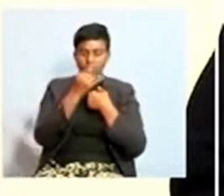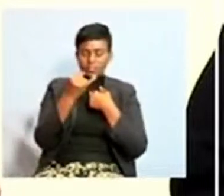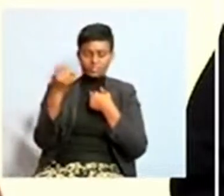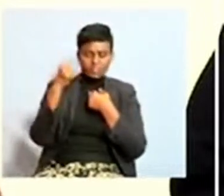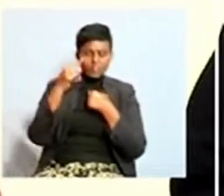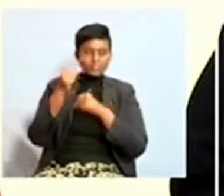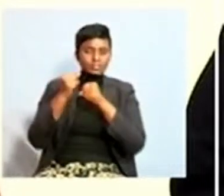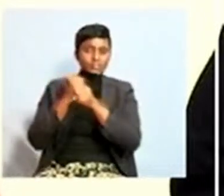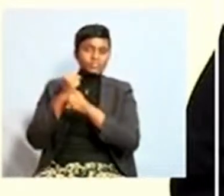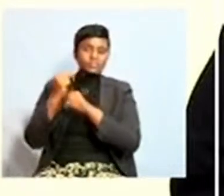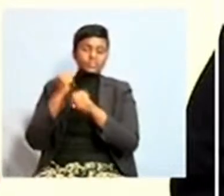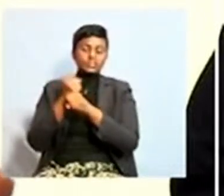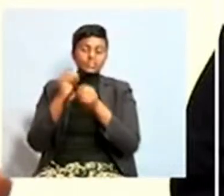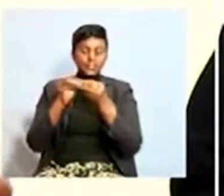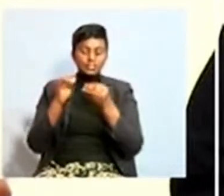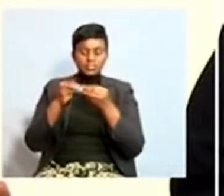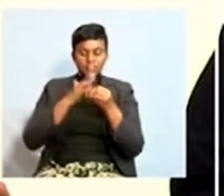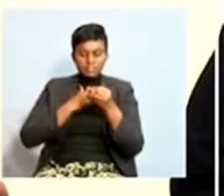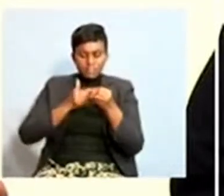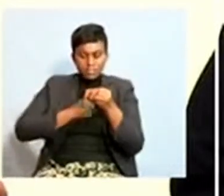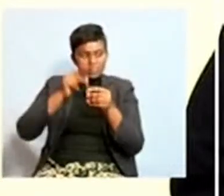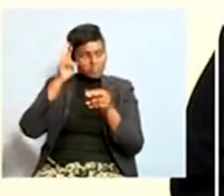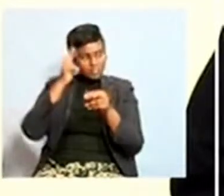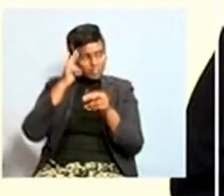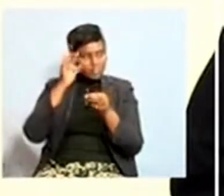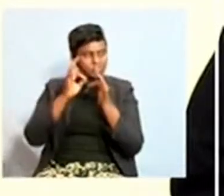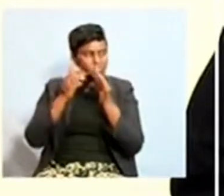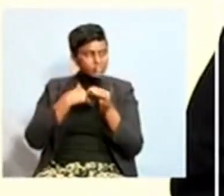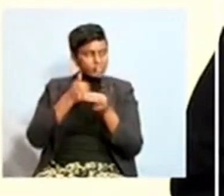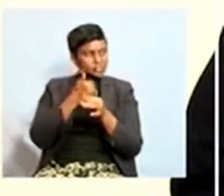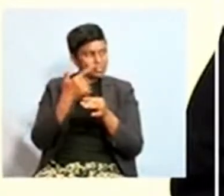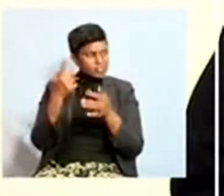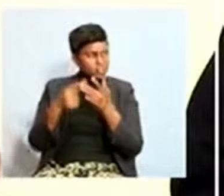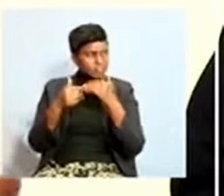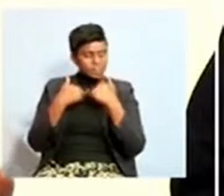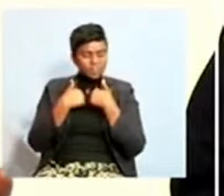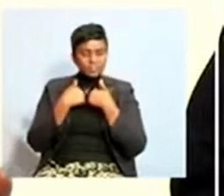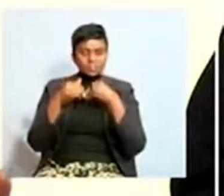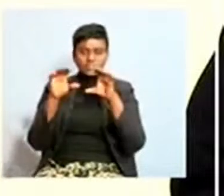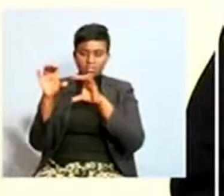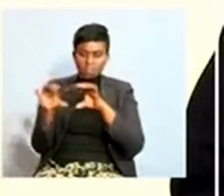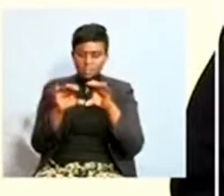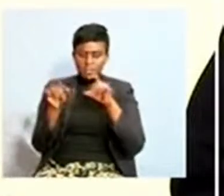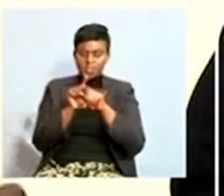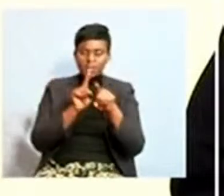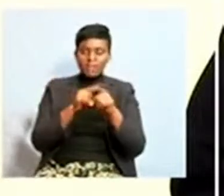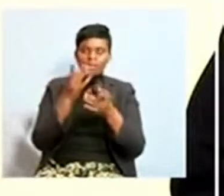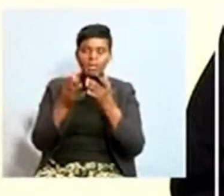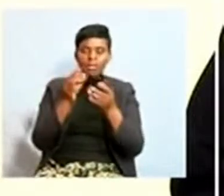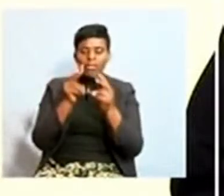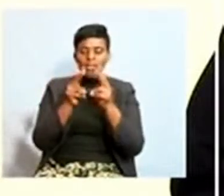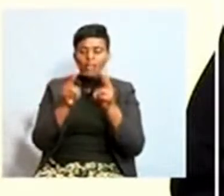of years. My recollection is if there's anything that has been done, maybe it's very little in terms